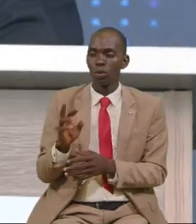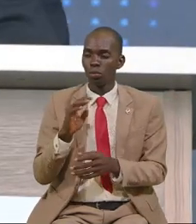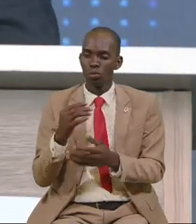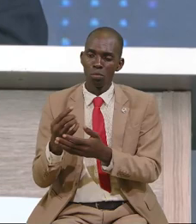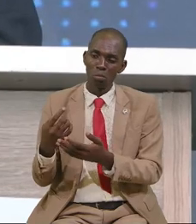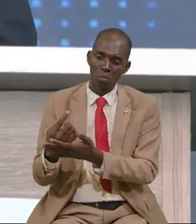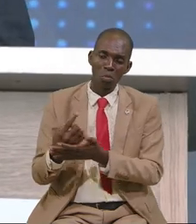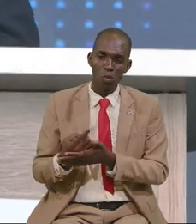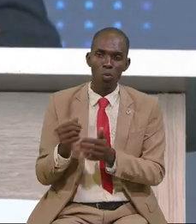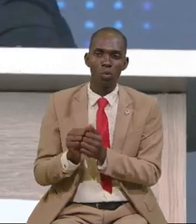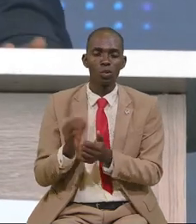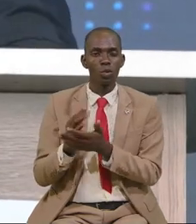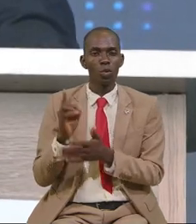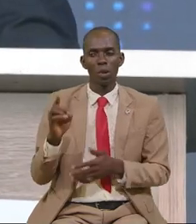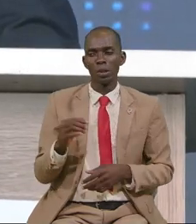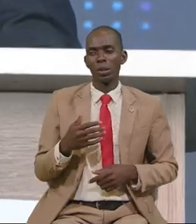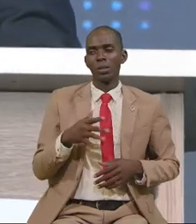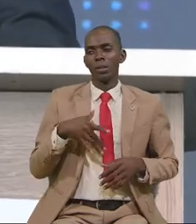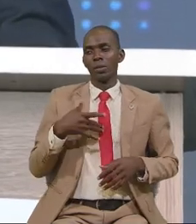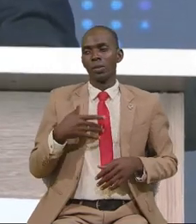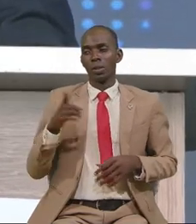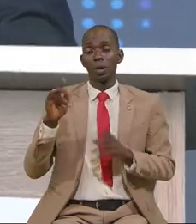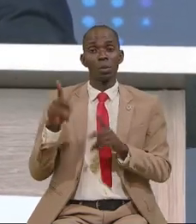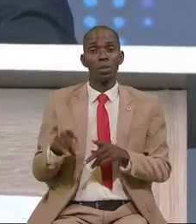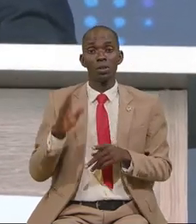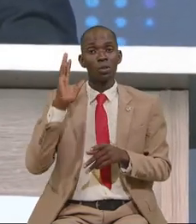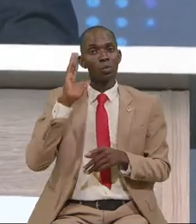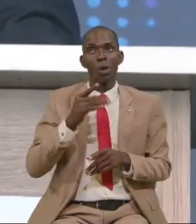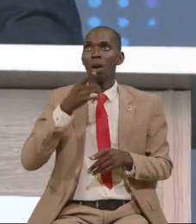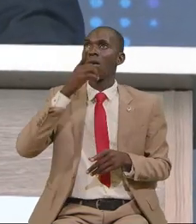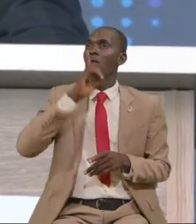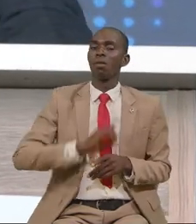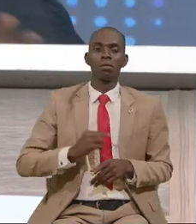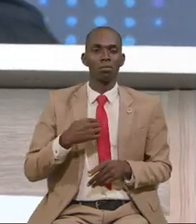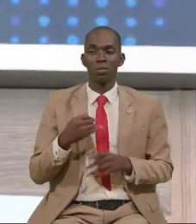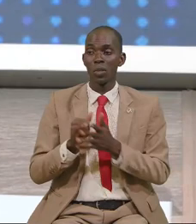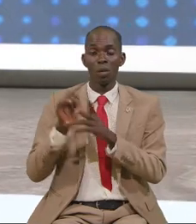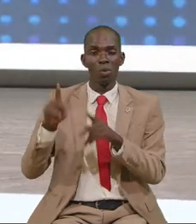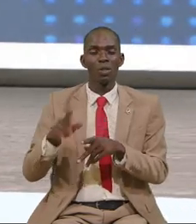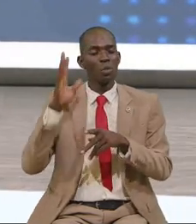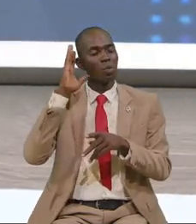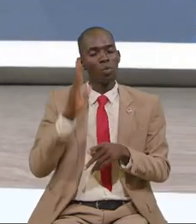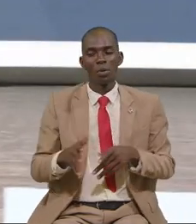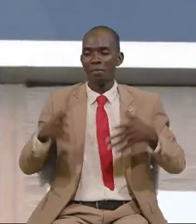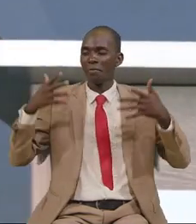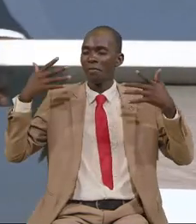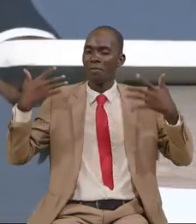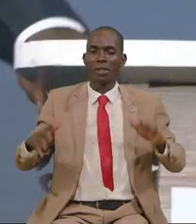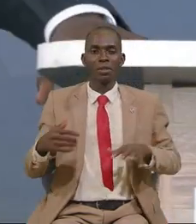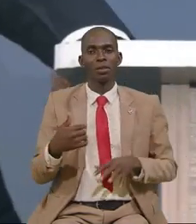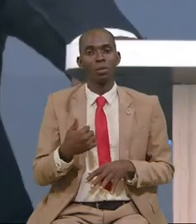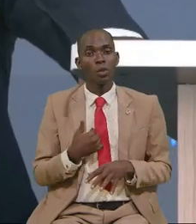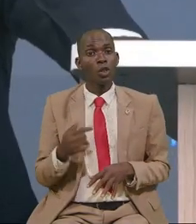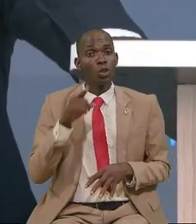that man will eat me up. That man will finish me. You know, you come to